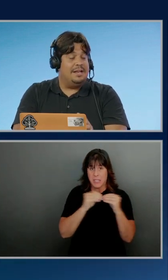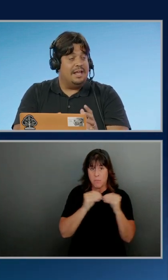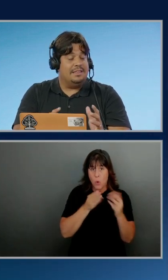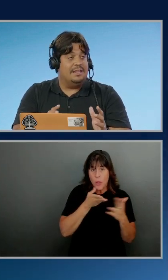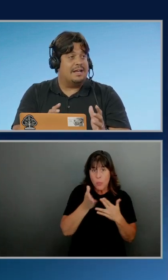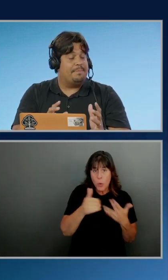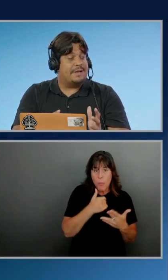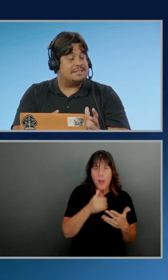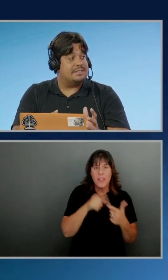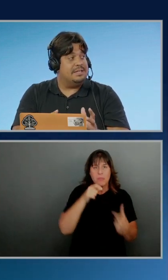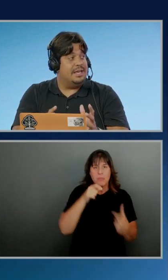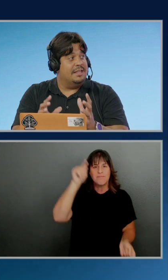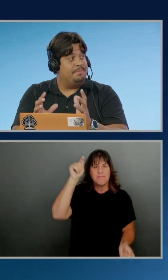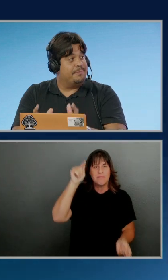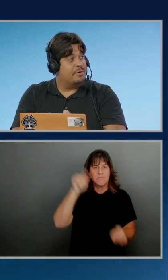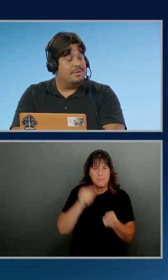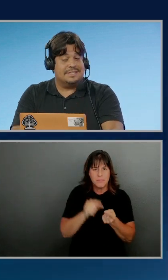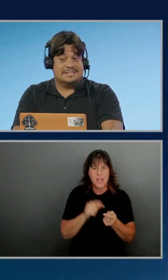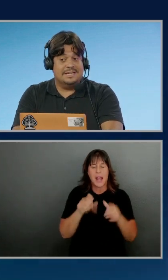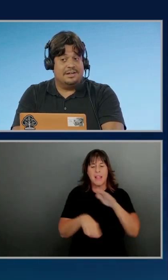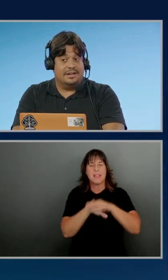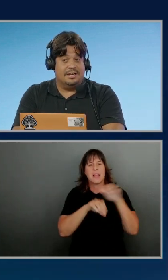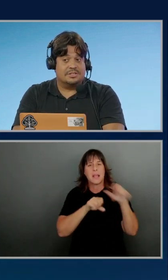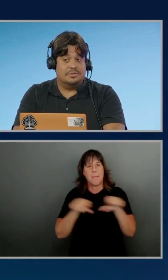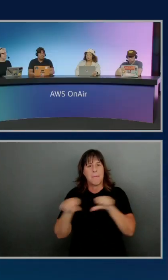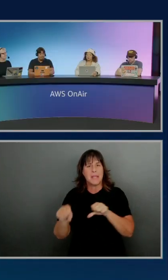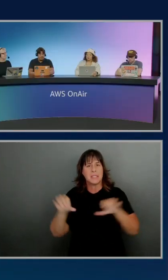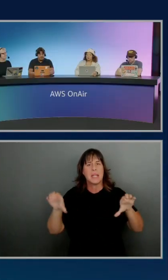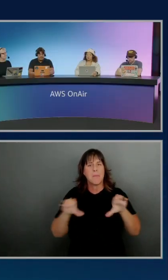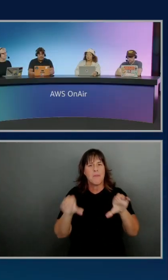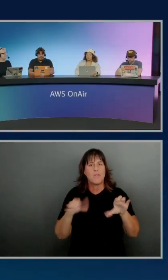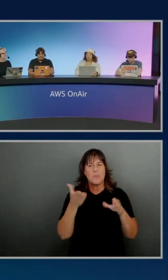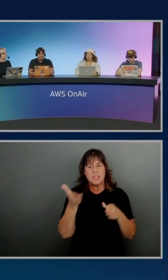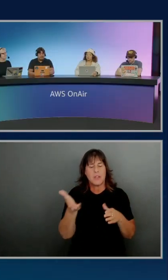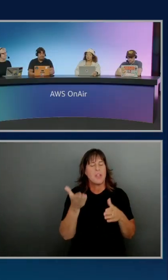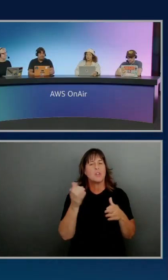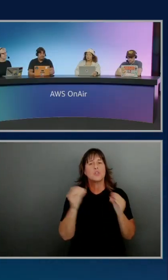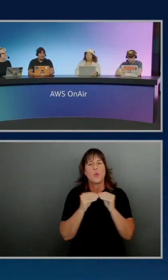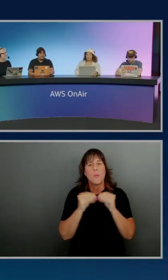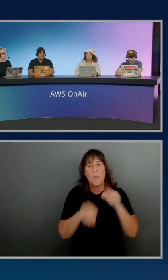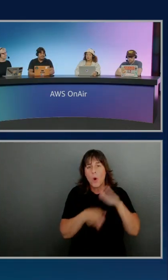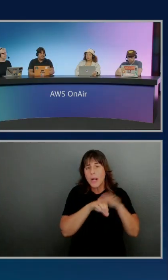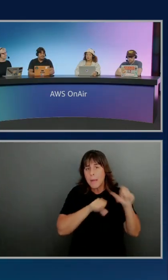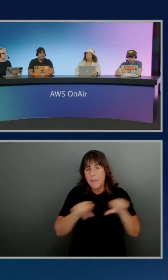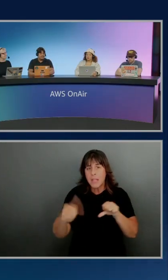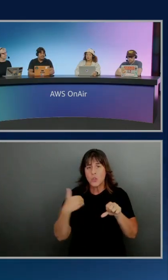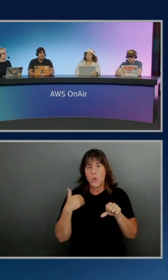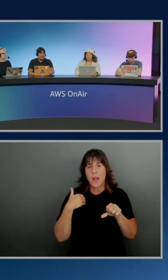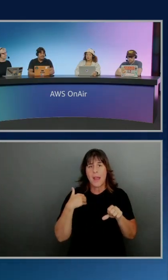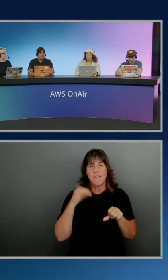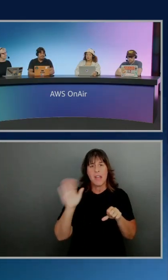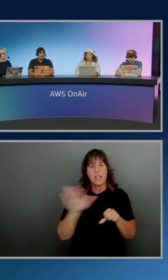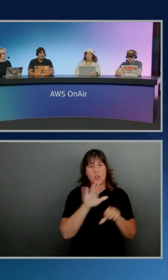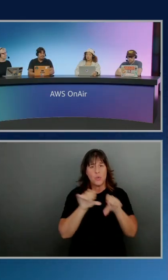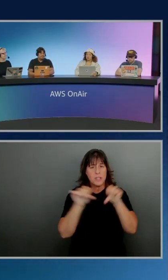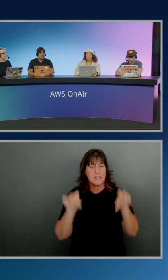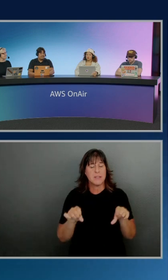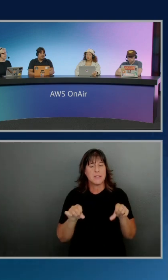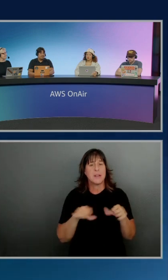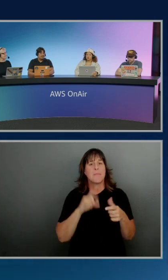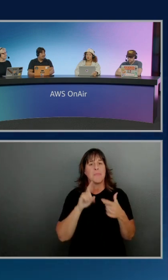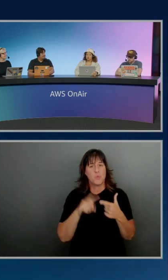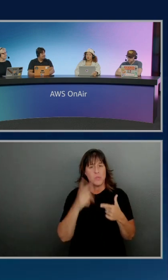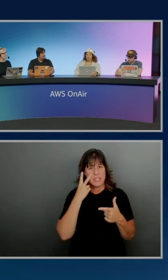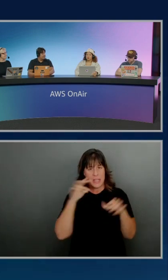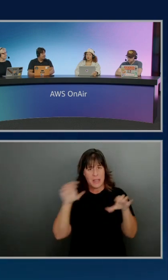and the capacity and performance is linear here. So the more capacity you have on your file system, you see that the performance will